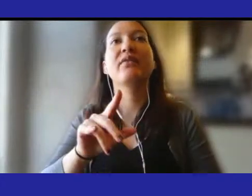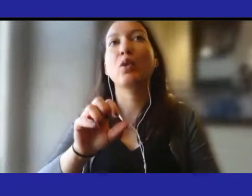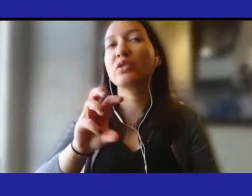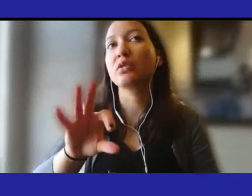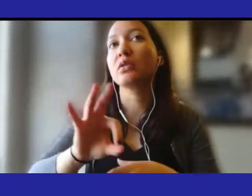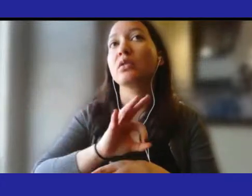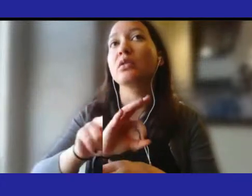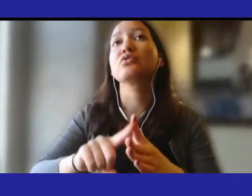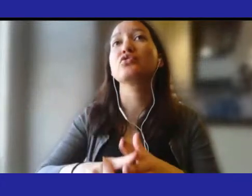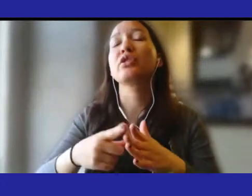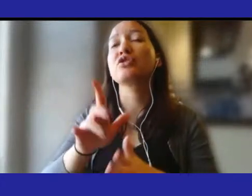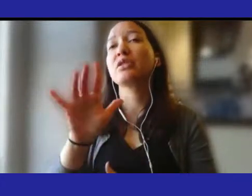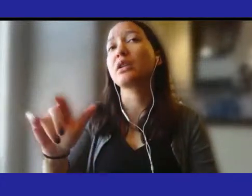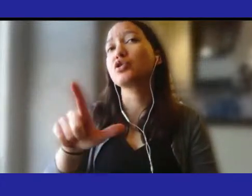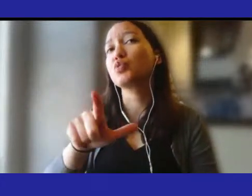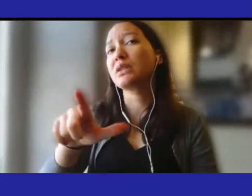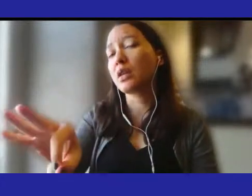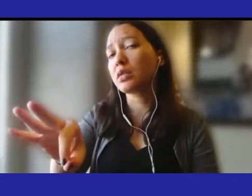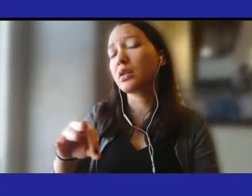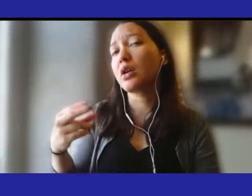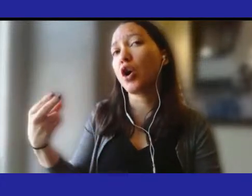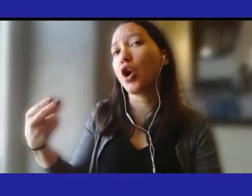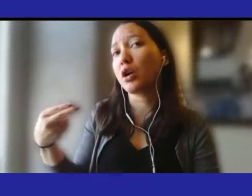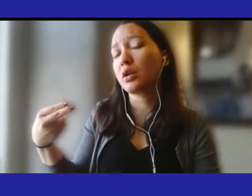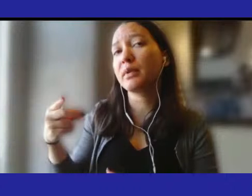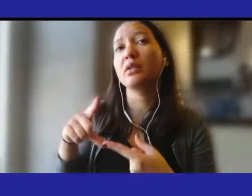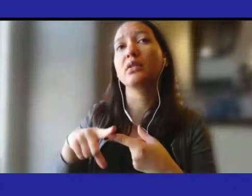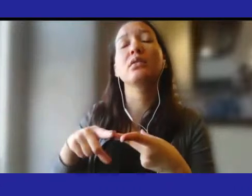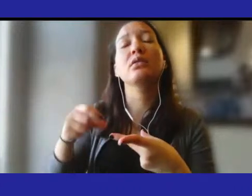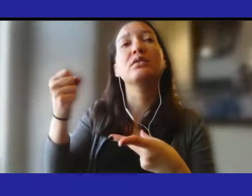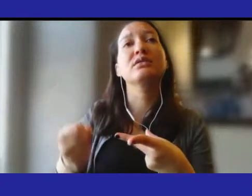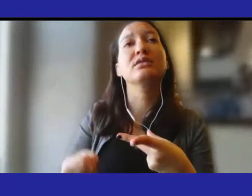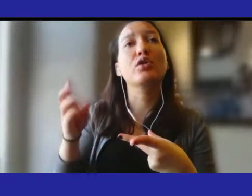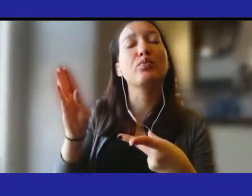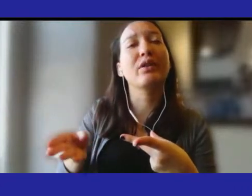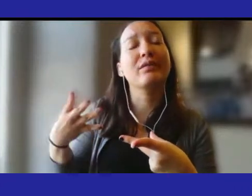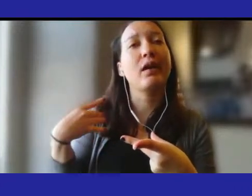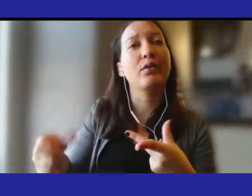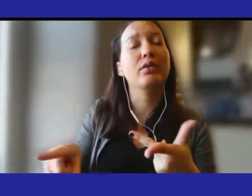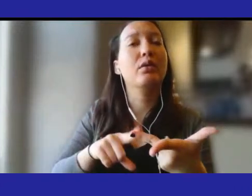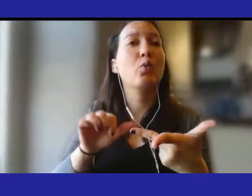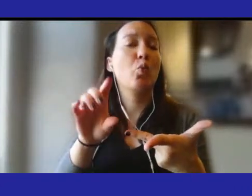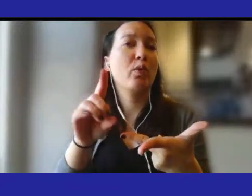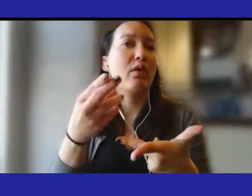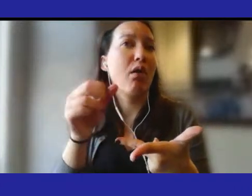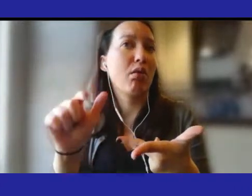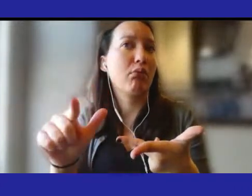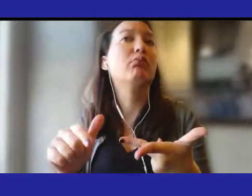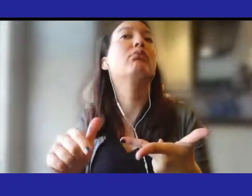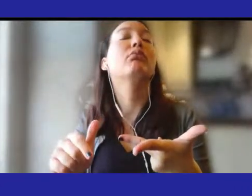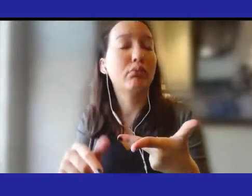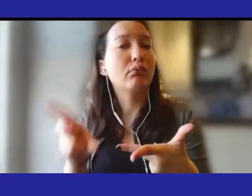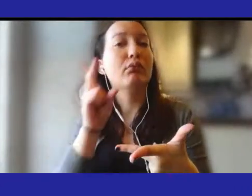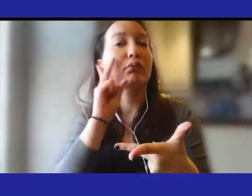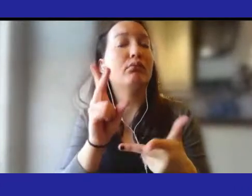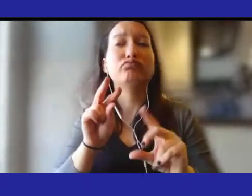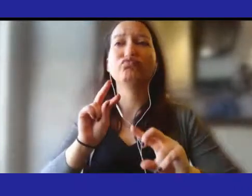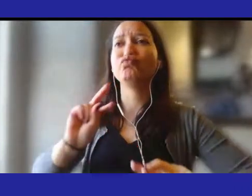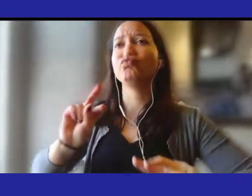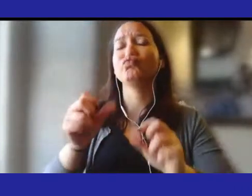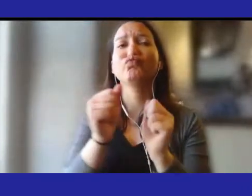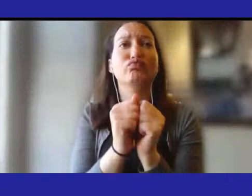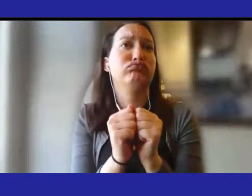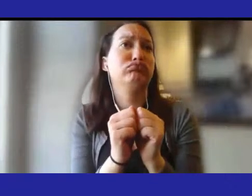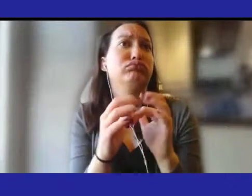July 29th for Harlem, South Brooklyn Health, and Woodhull. And so we're really looking forward to the growth of these